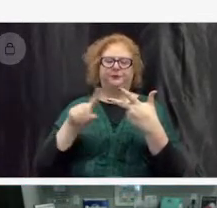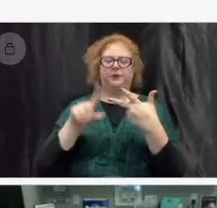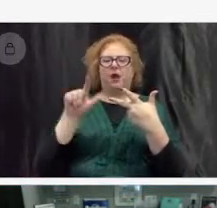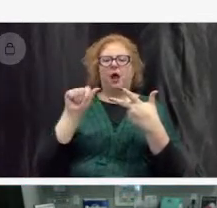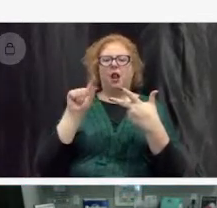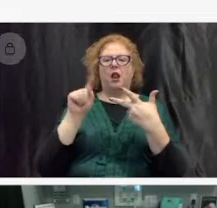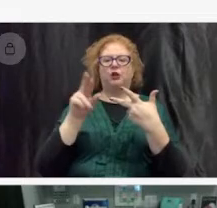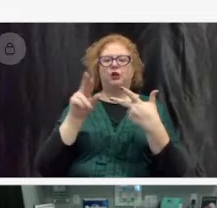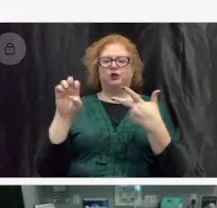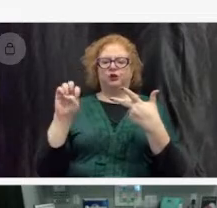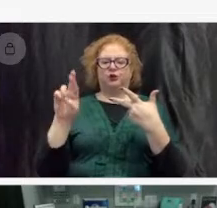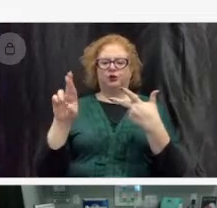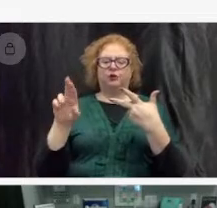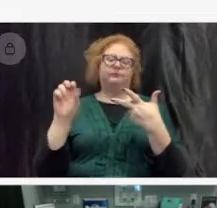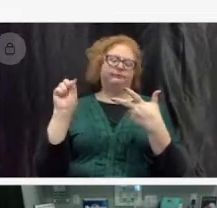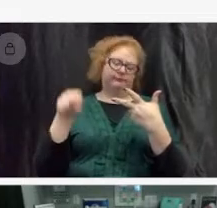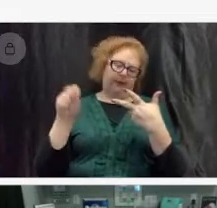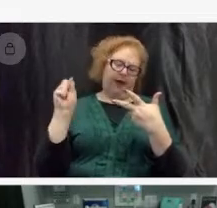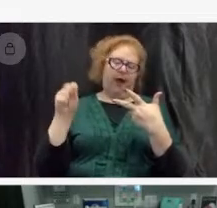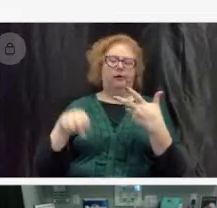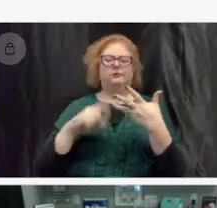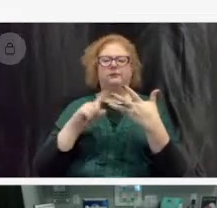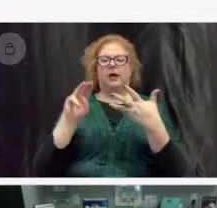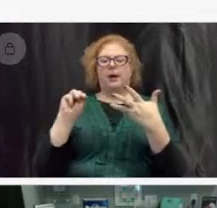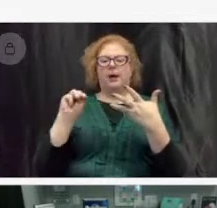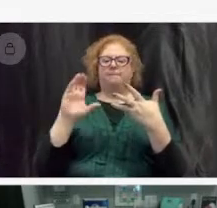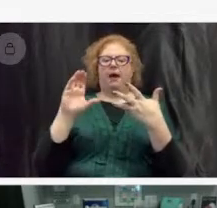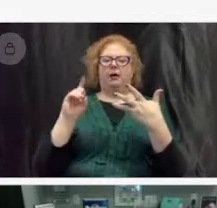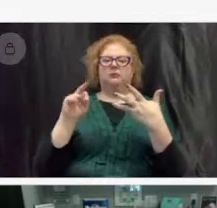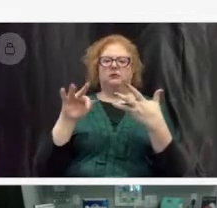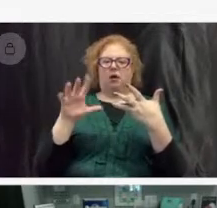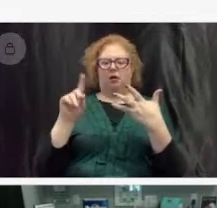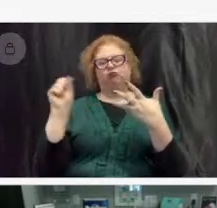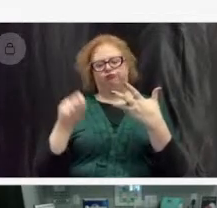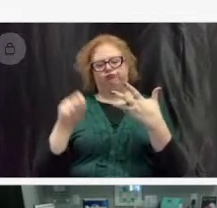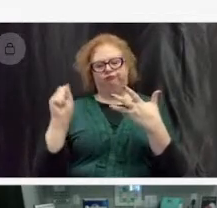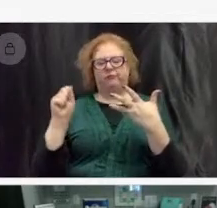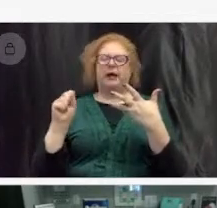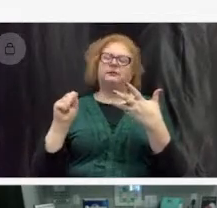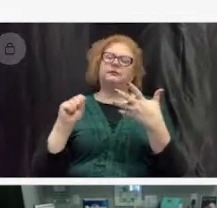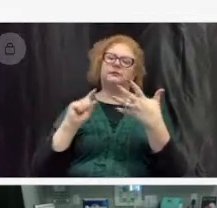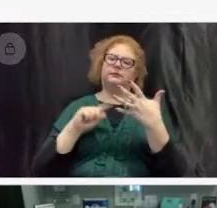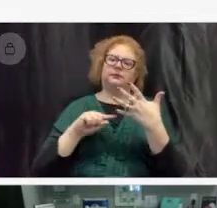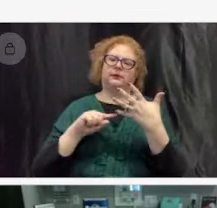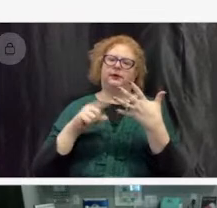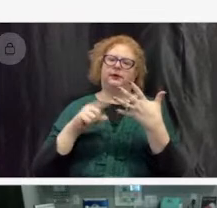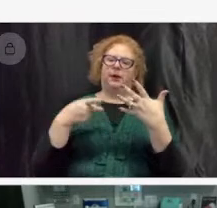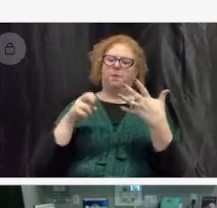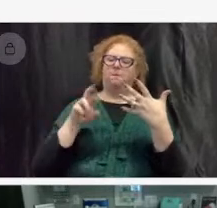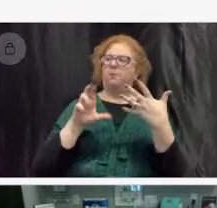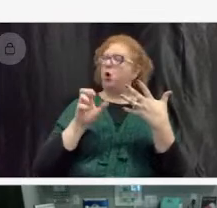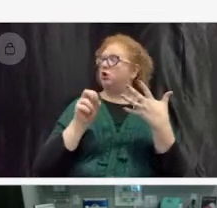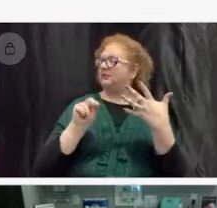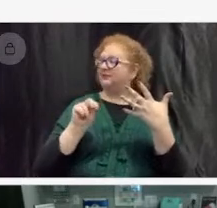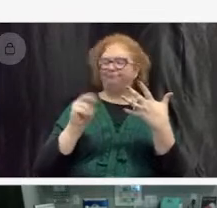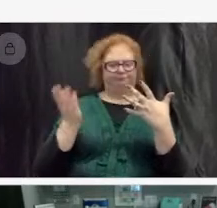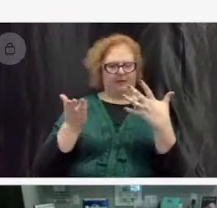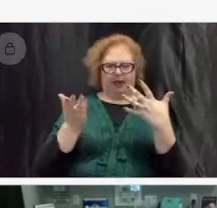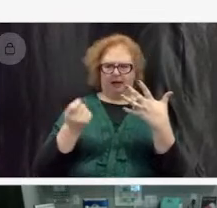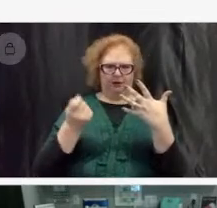Latour, Yes. McDonald, Yes. Person,